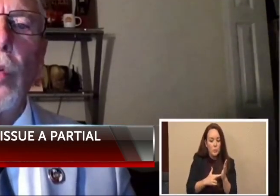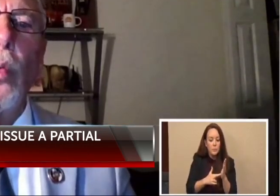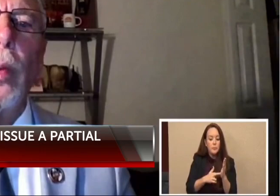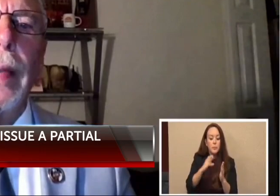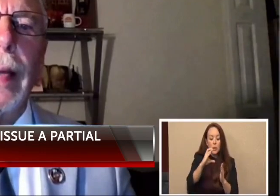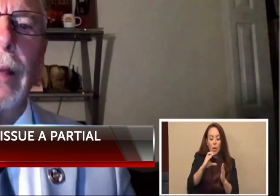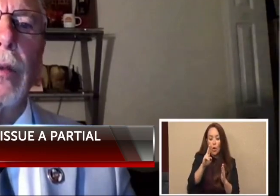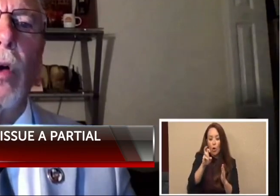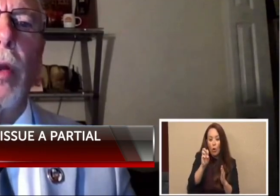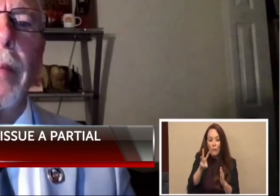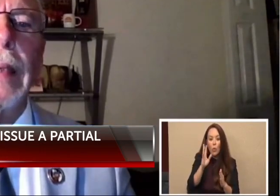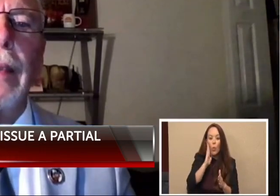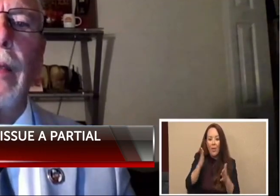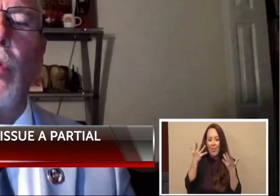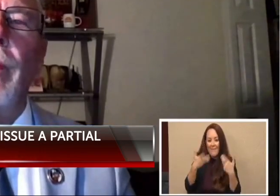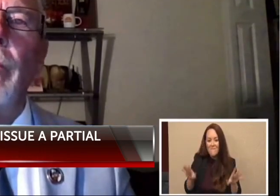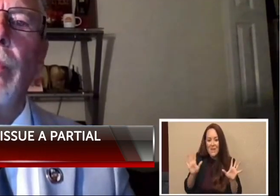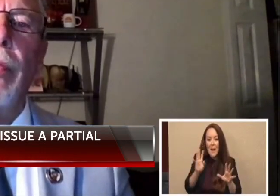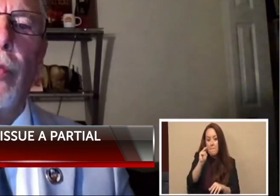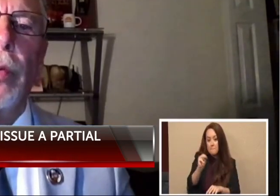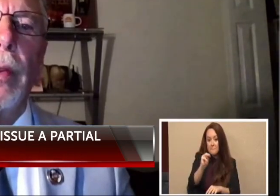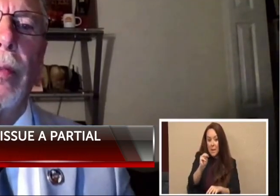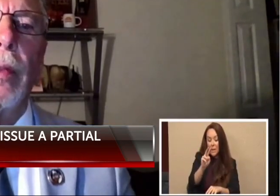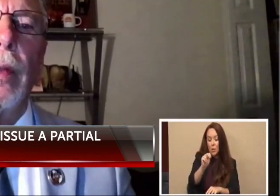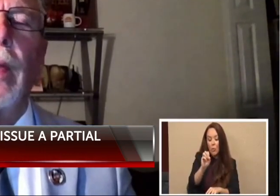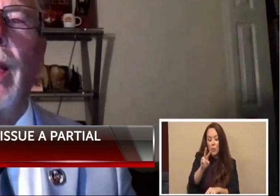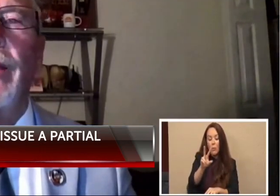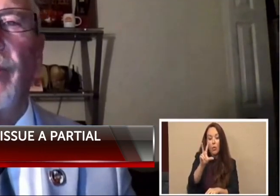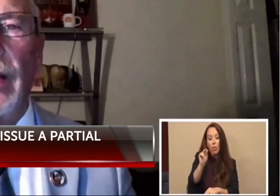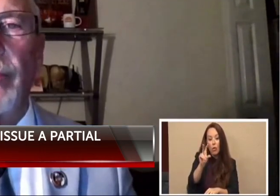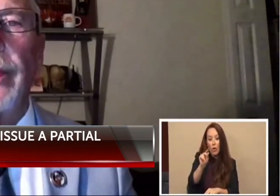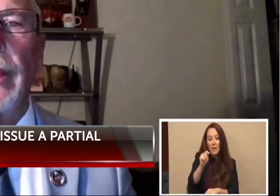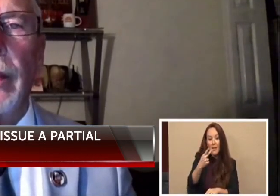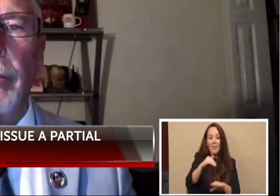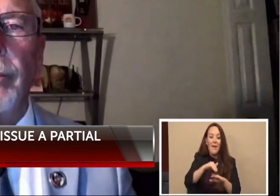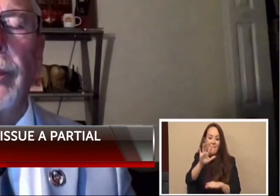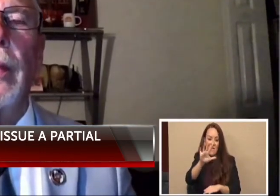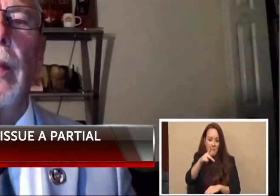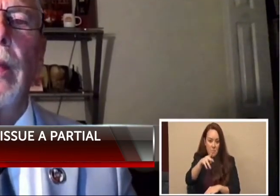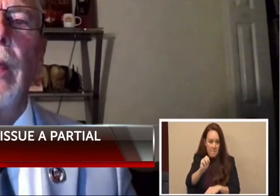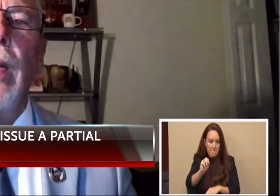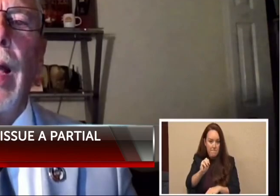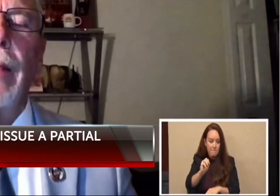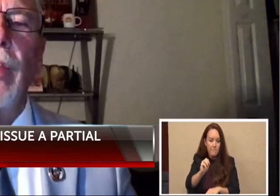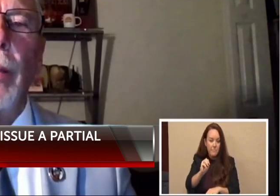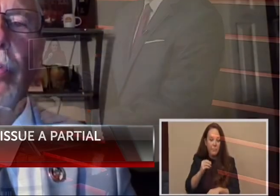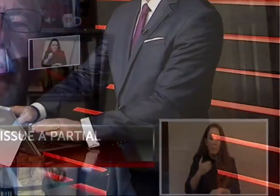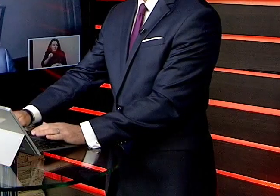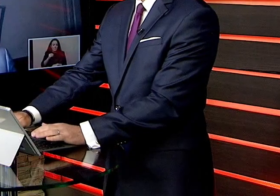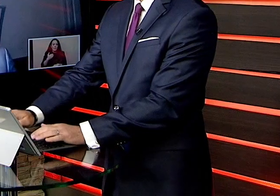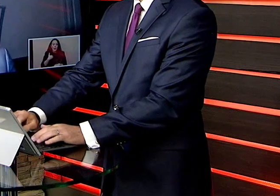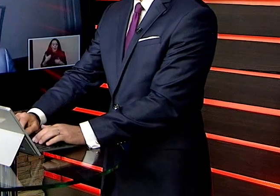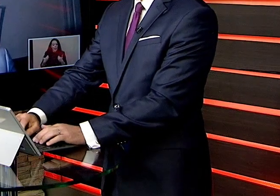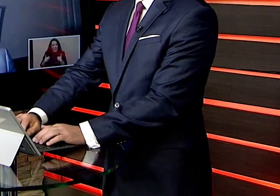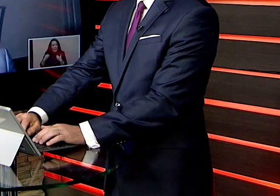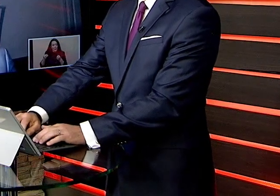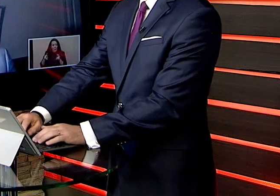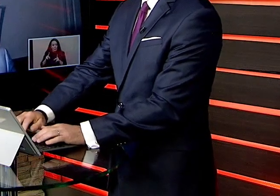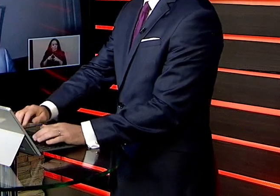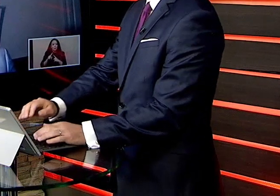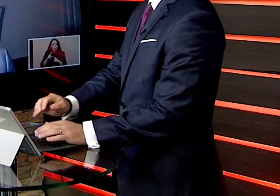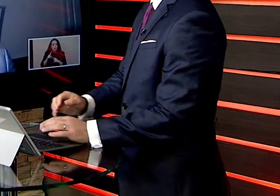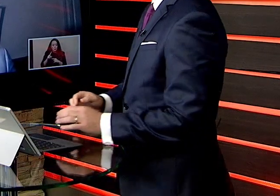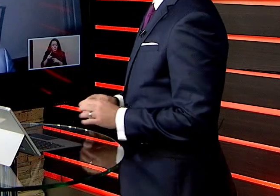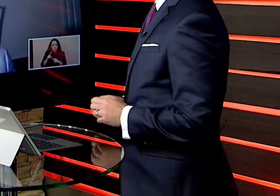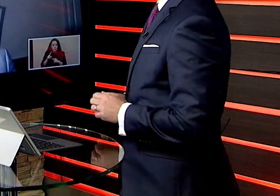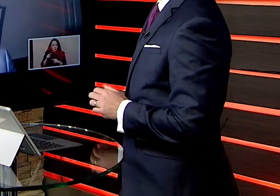The curfew will end on Monday, November the 30th, at 5 p.m. I have the opportunity this...